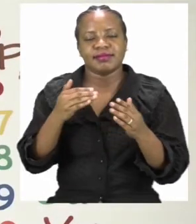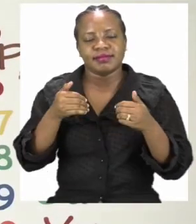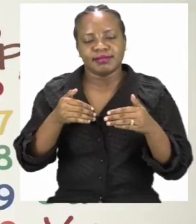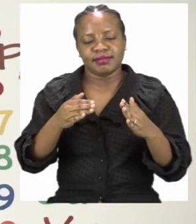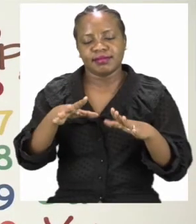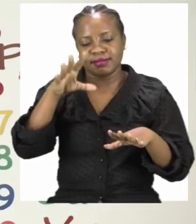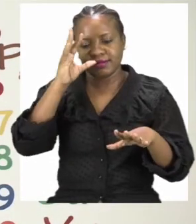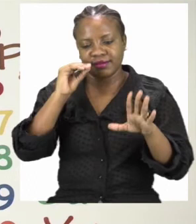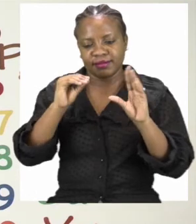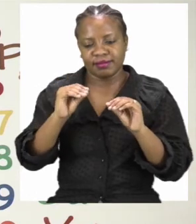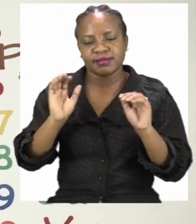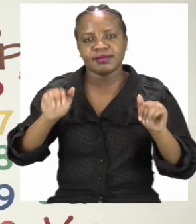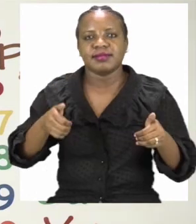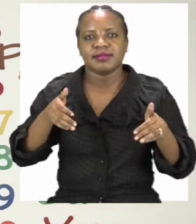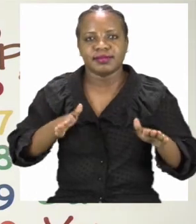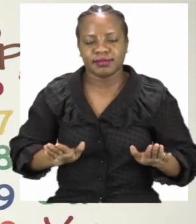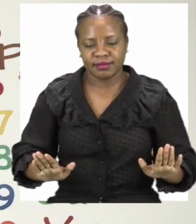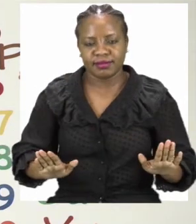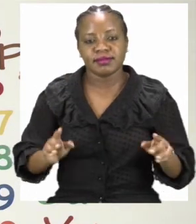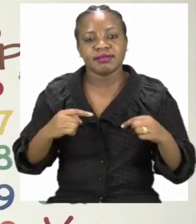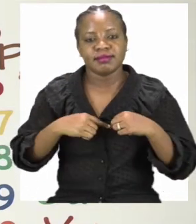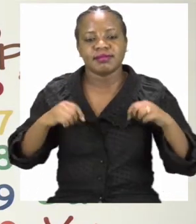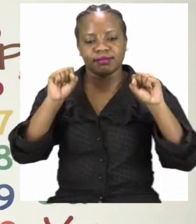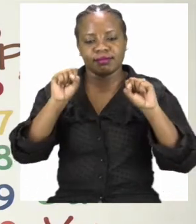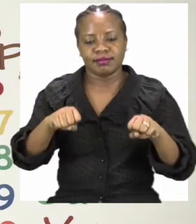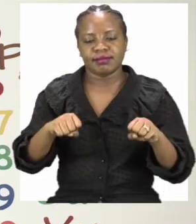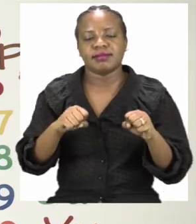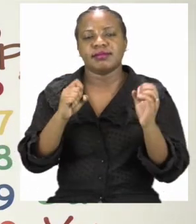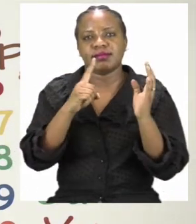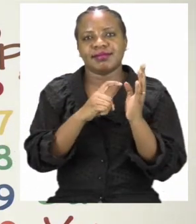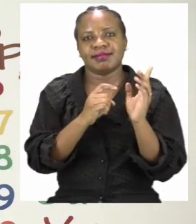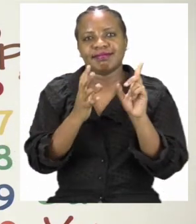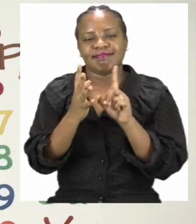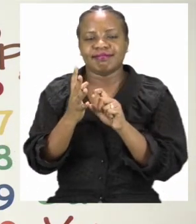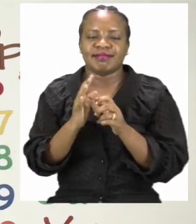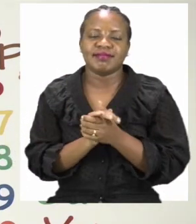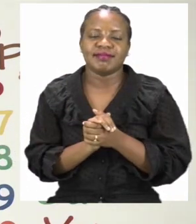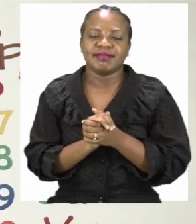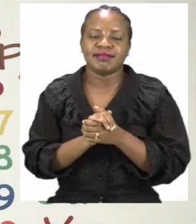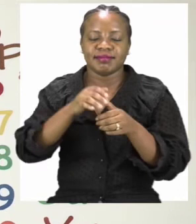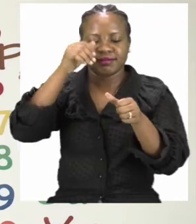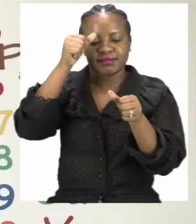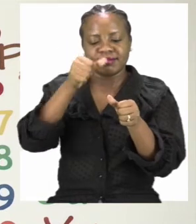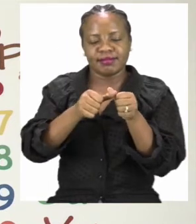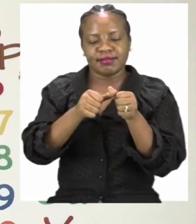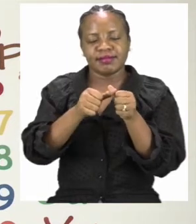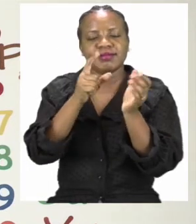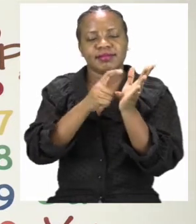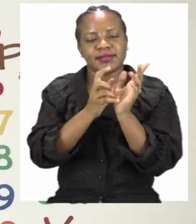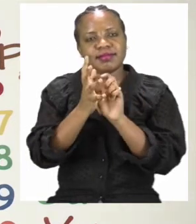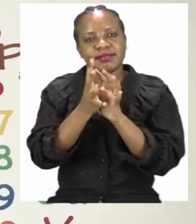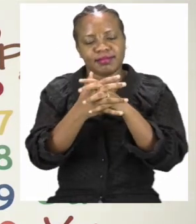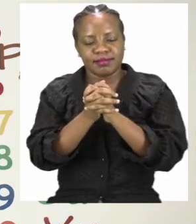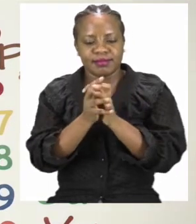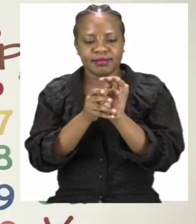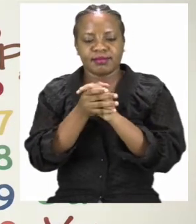girls, we need to sanitize. Now remember, when we are sanitizing,